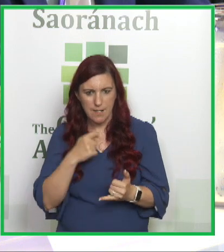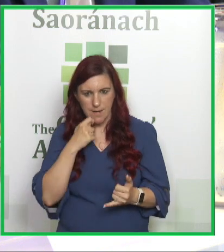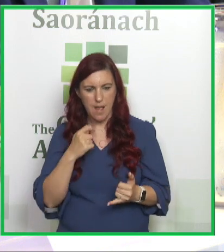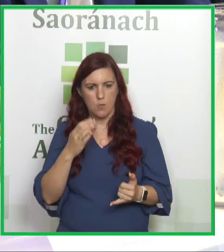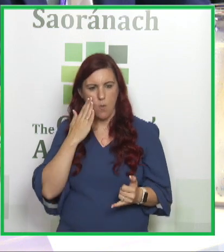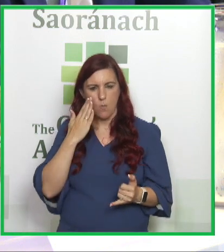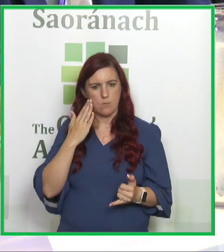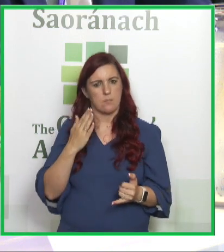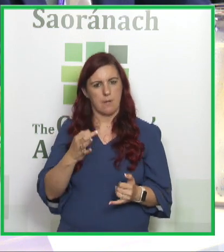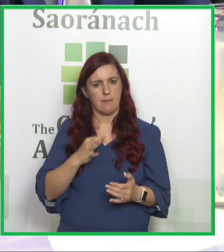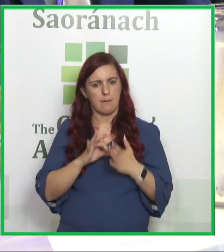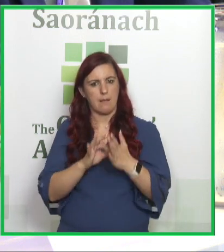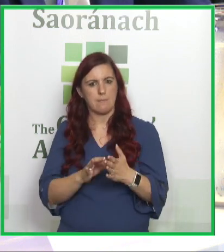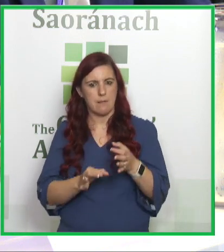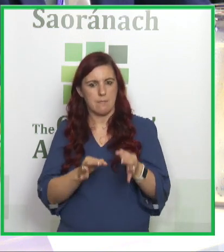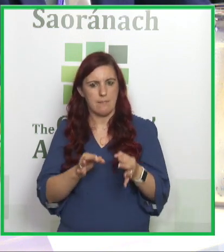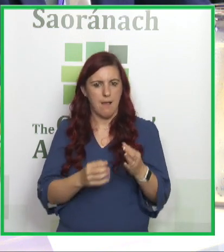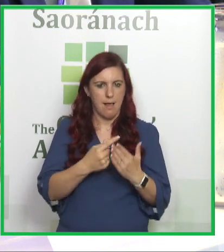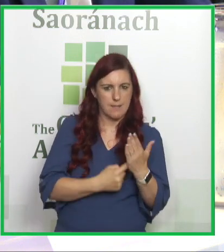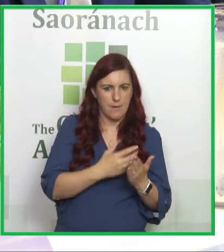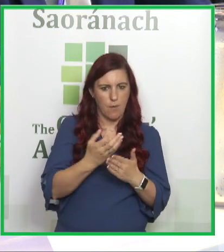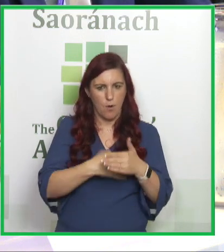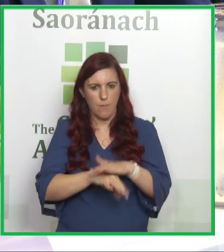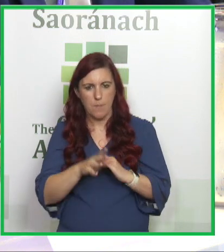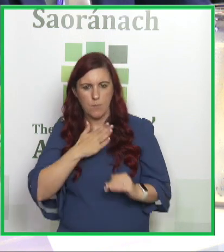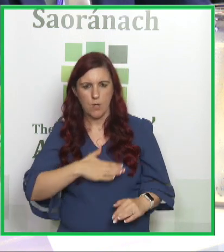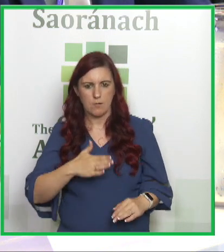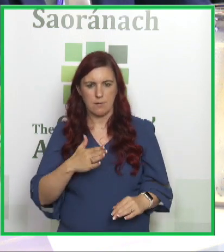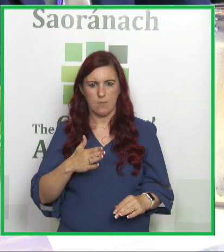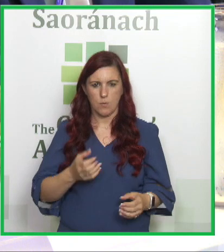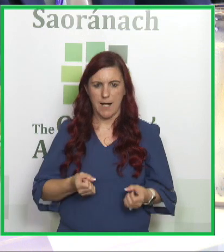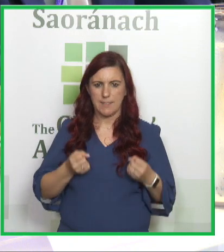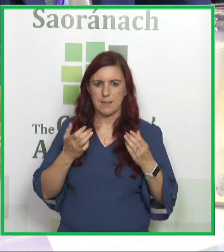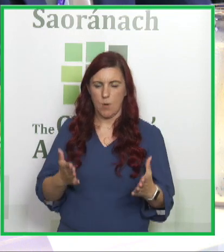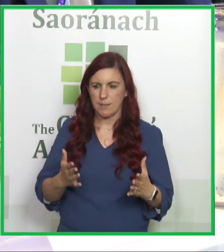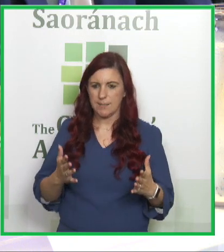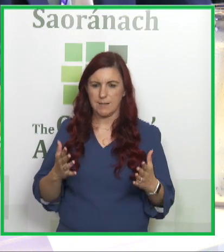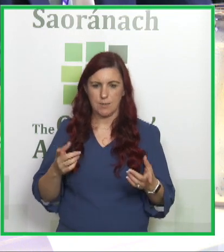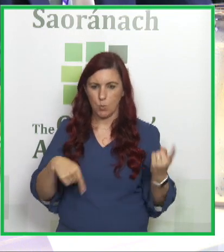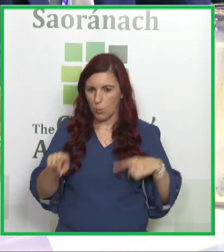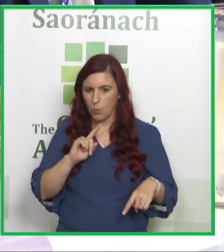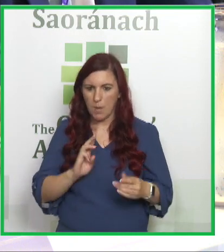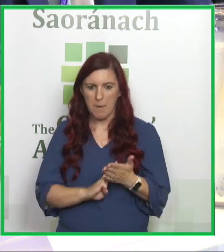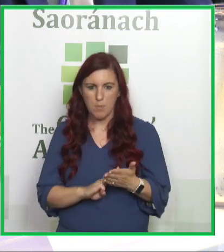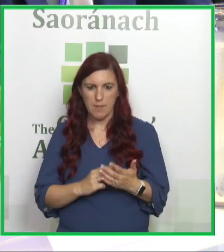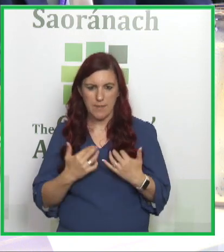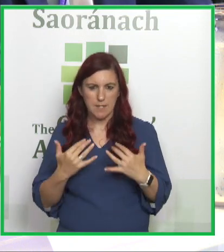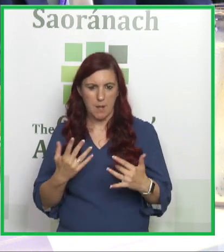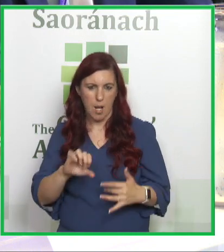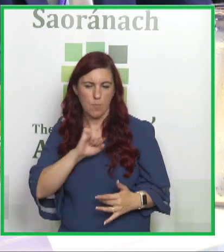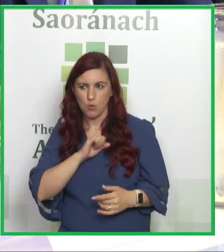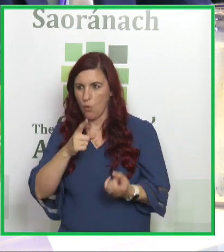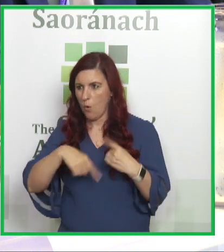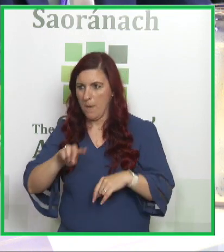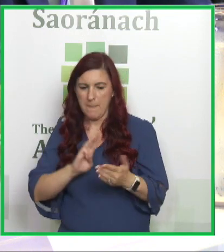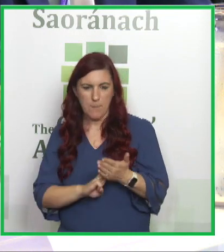take our guidance and policy from government, but I just would express as chair of this assembly, and I'm sure reflecting the